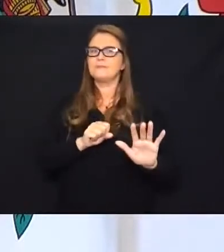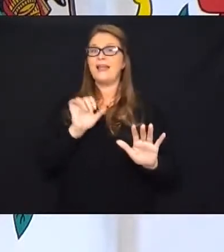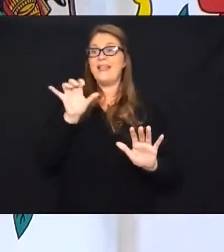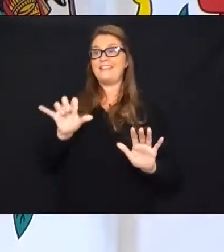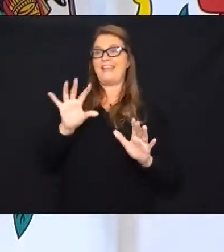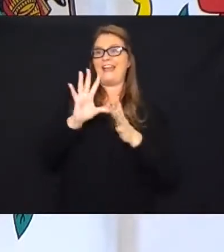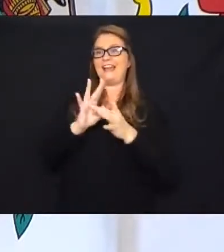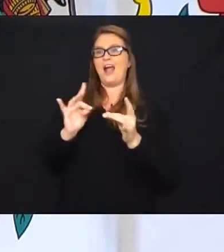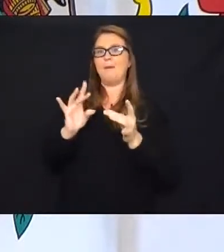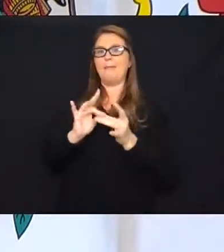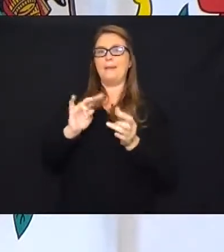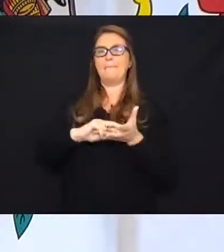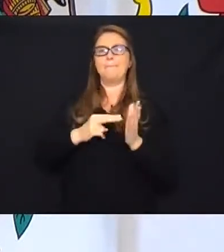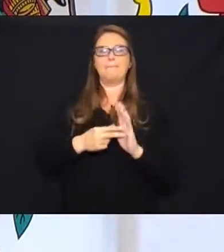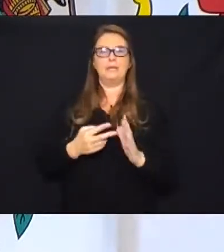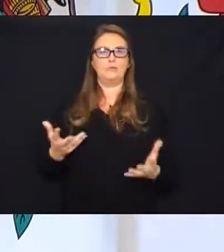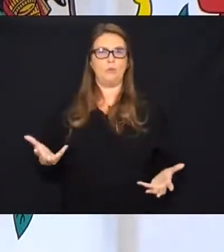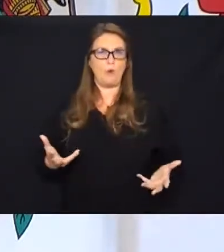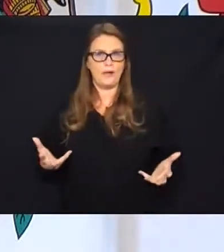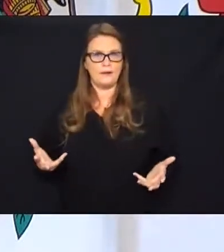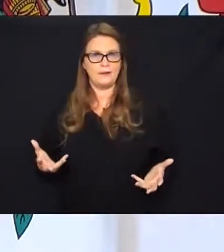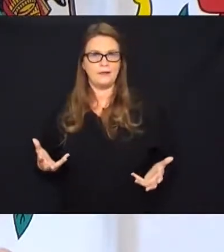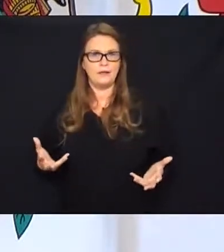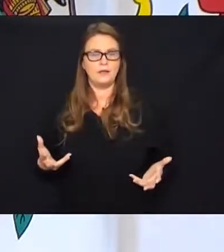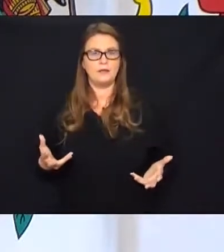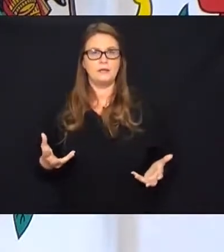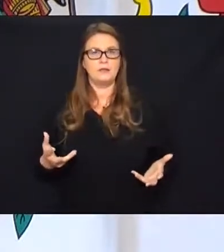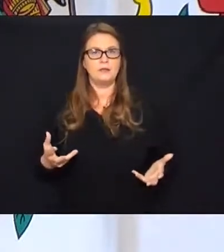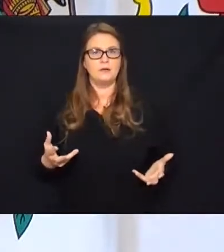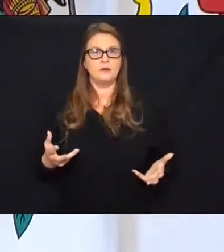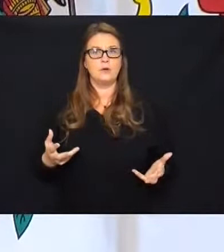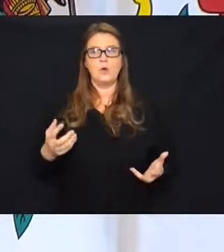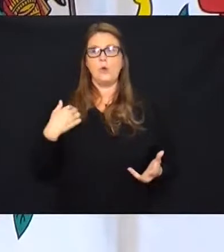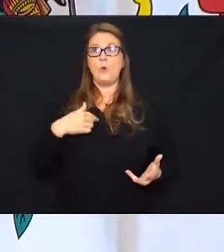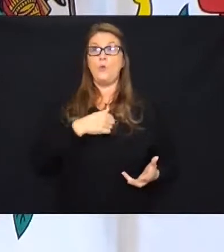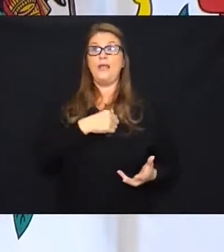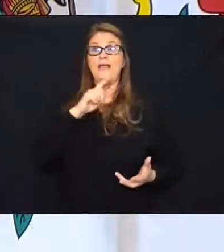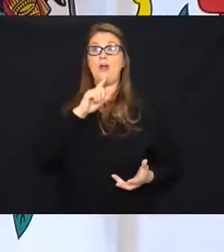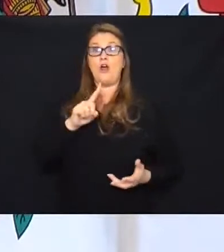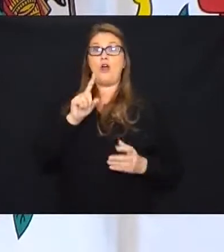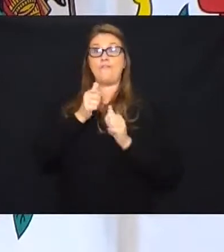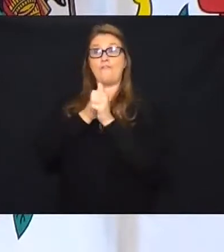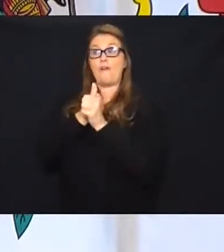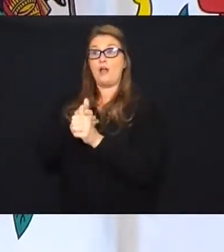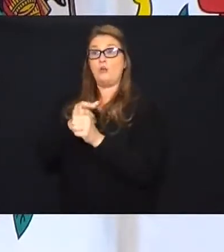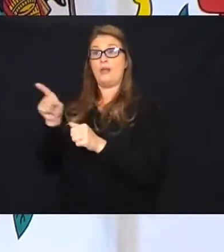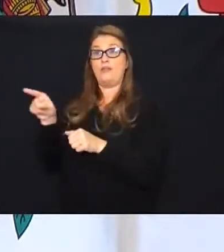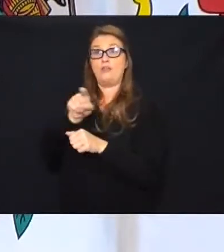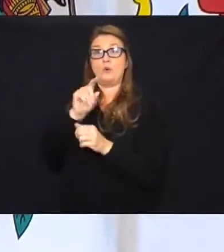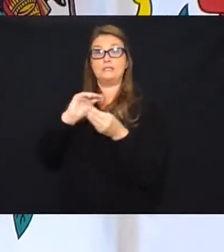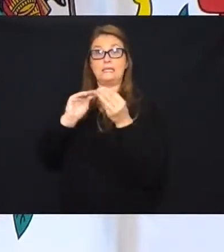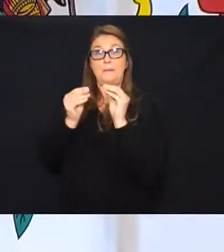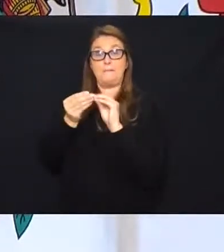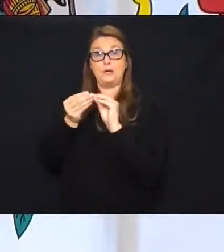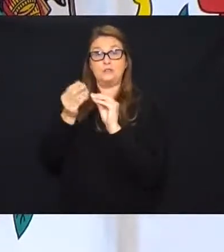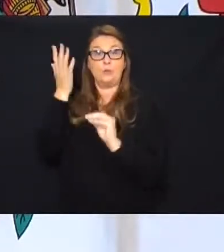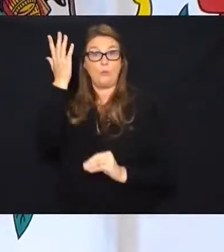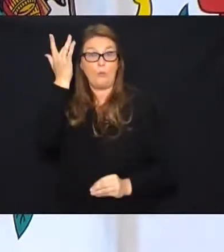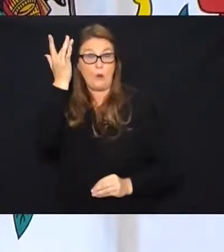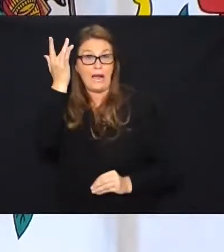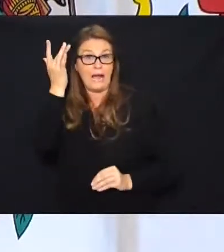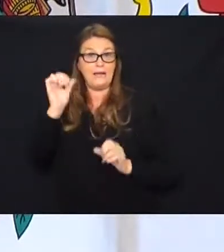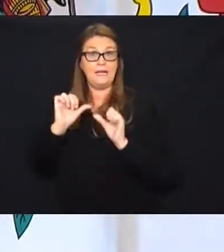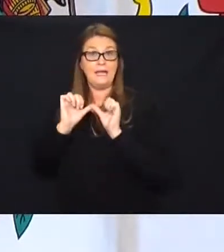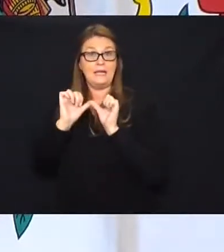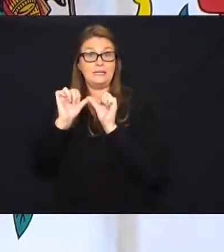comment to say just this. It is a metric that we're watching because as it continues to